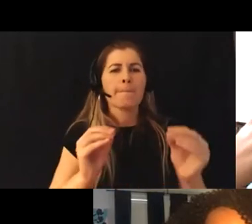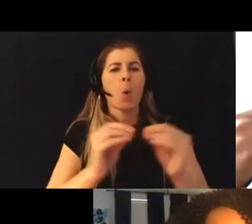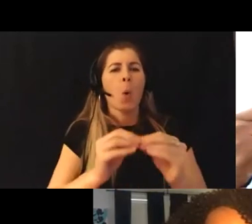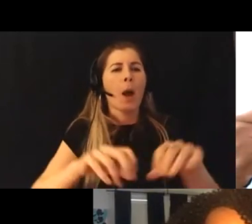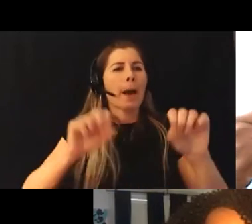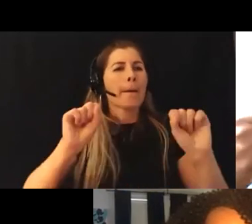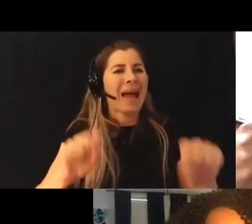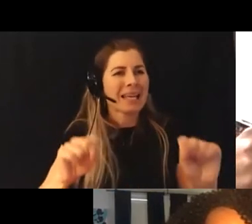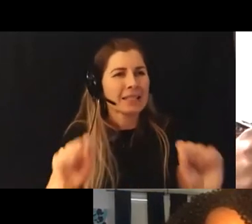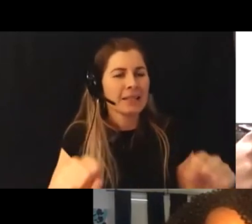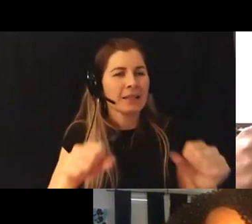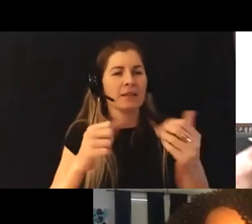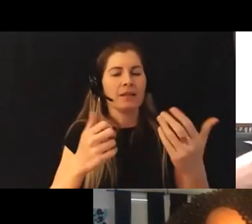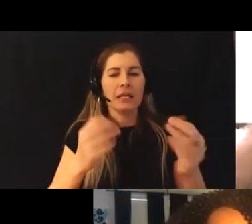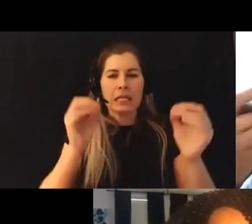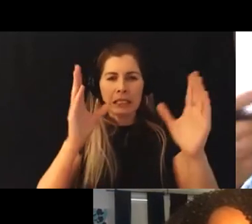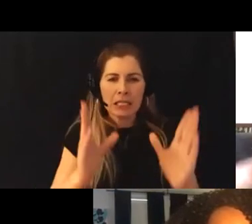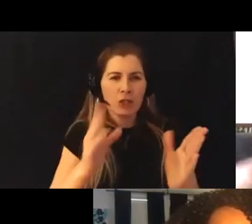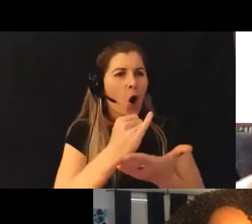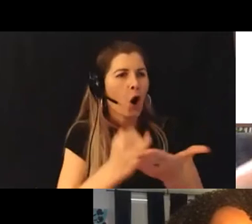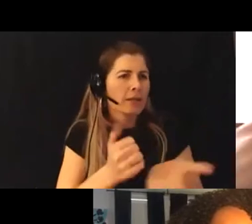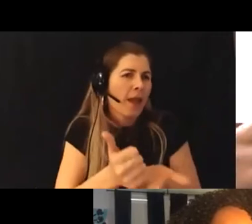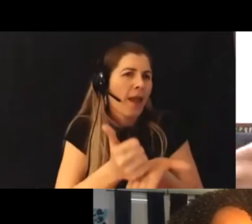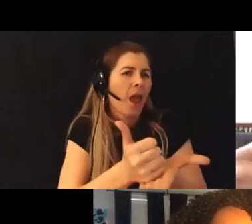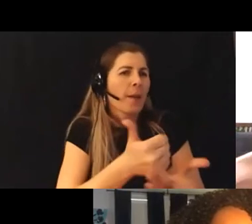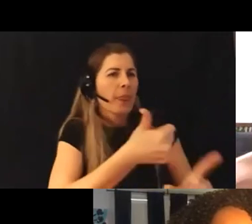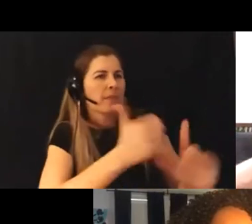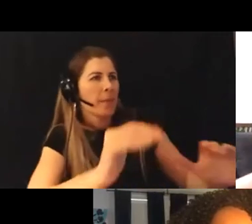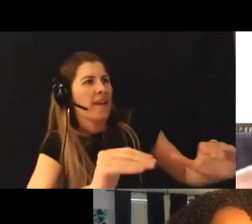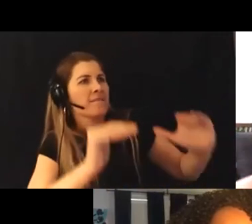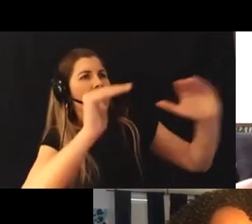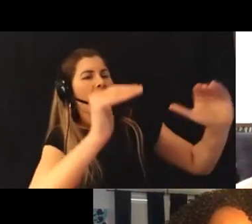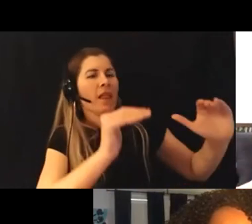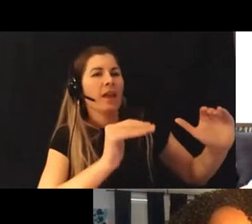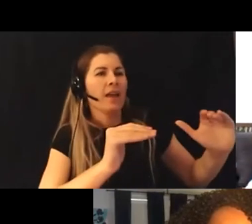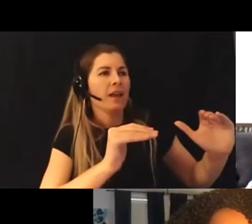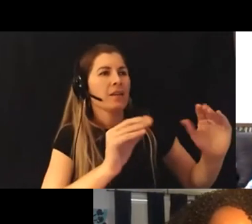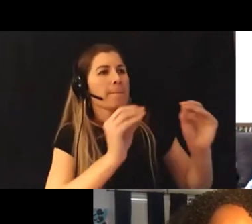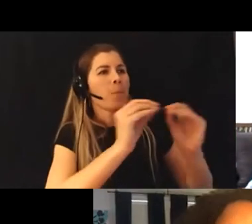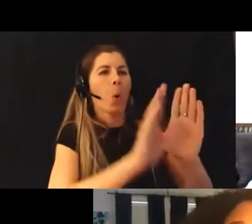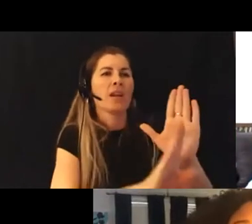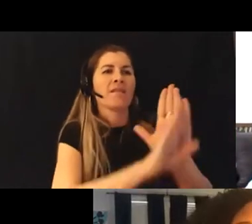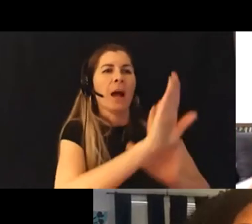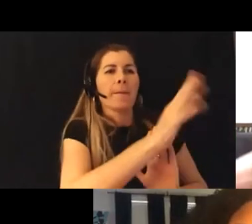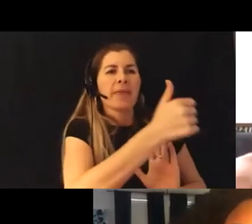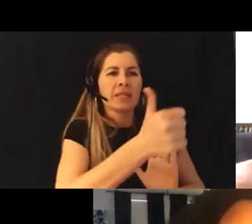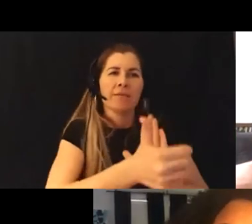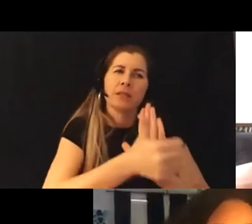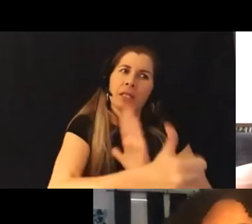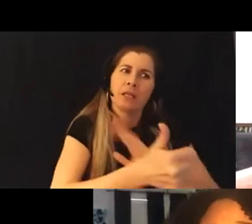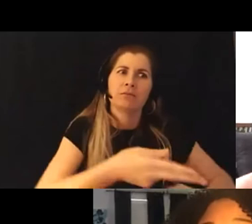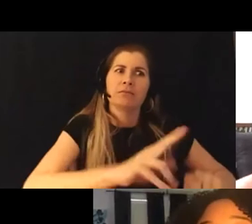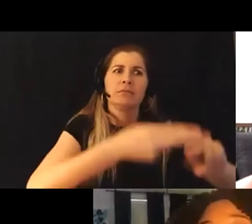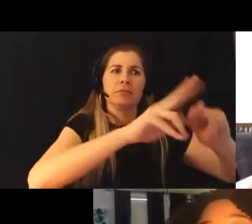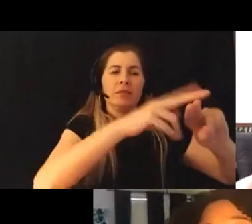what teaching artists can do to elevate themselves, to professionally develop themselves so that they can remain relevant in